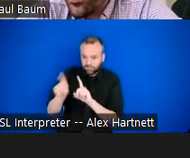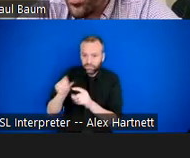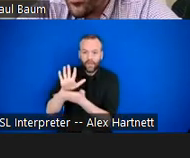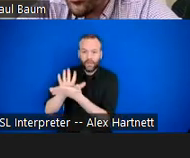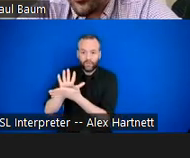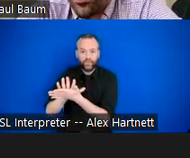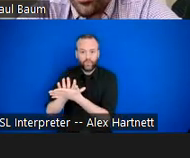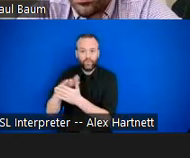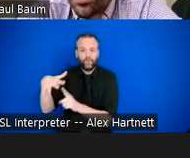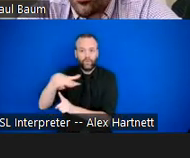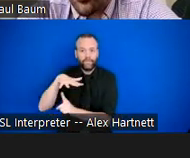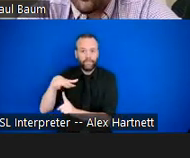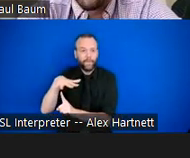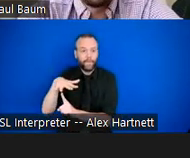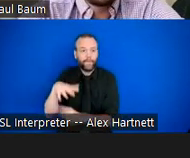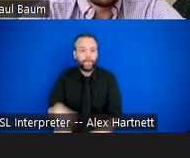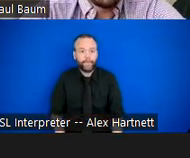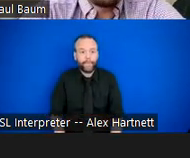supportive environment? Likely at school.